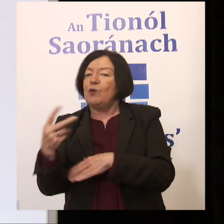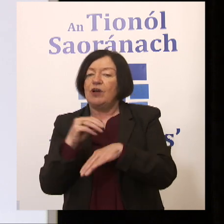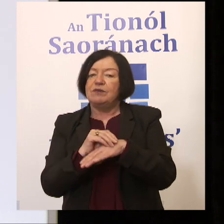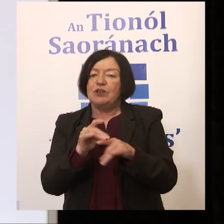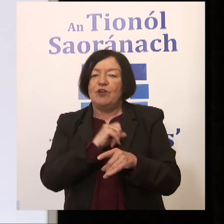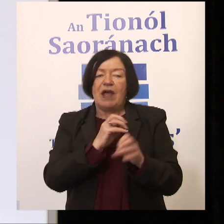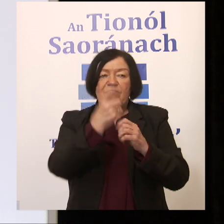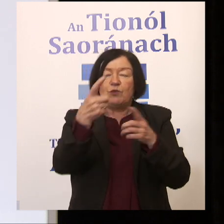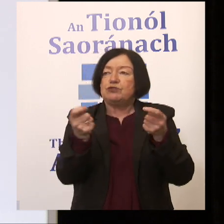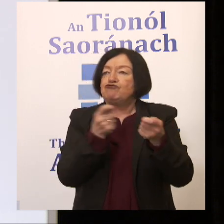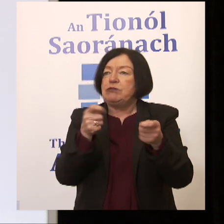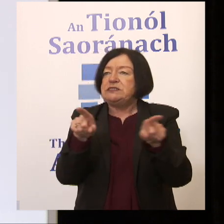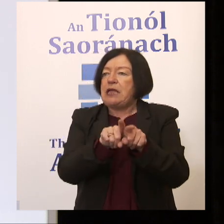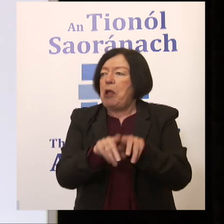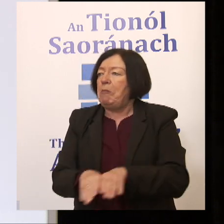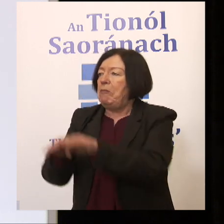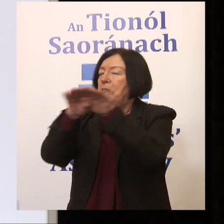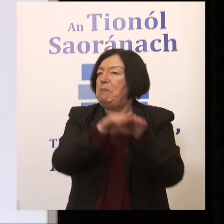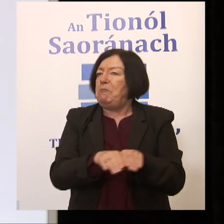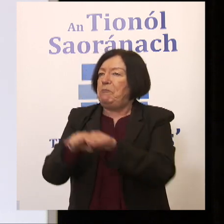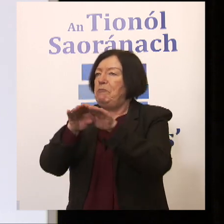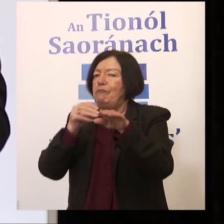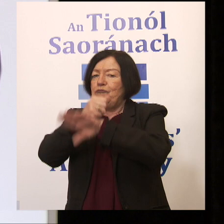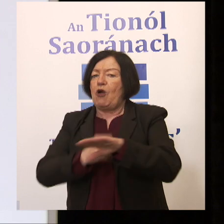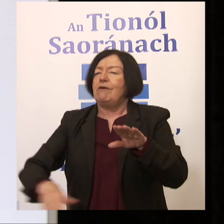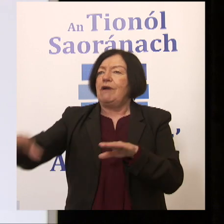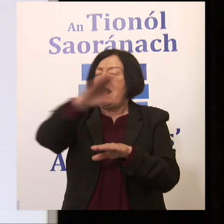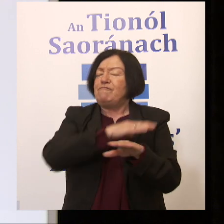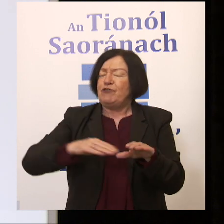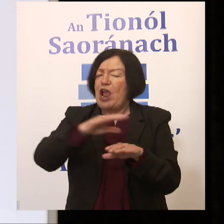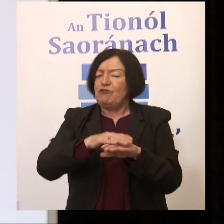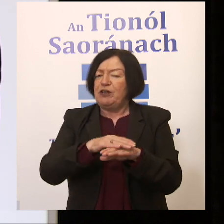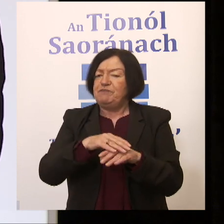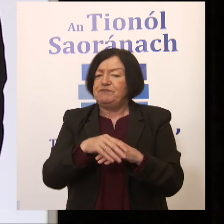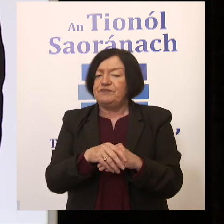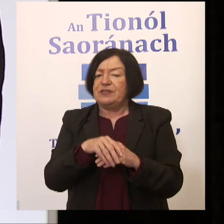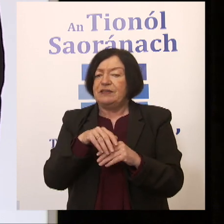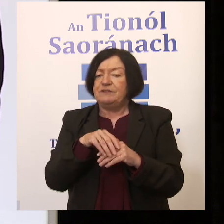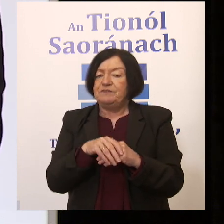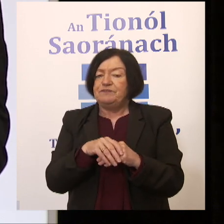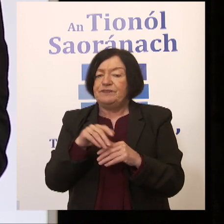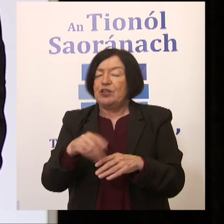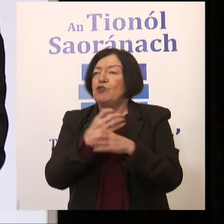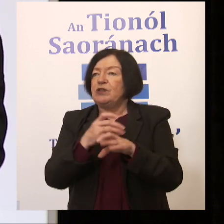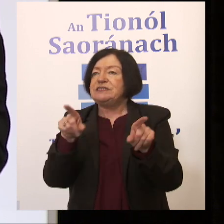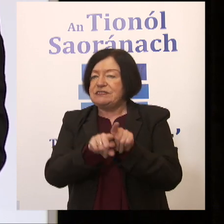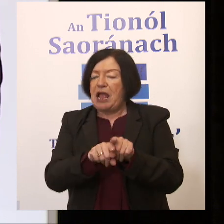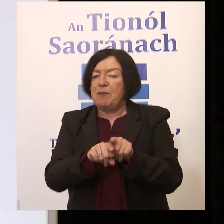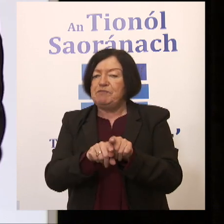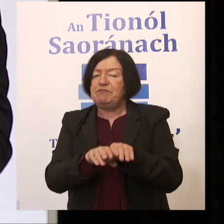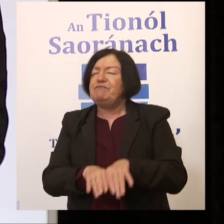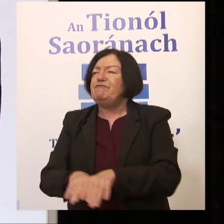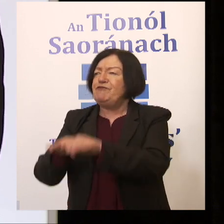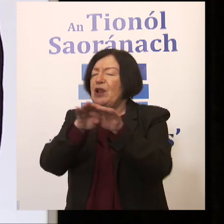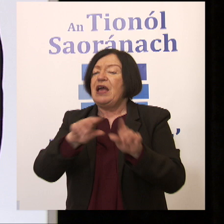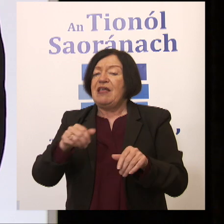ensuring everyone is treated exactly the same across the entire territory of the state, is treated equitably. And that